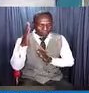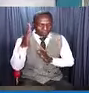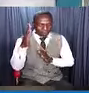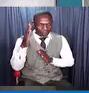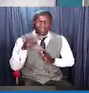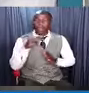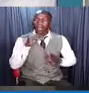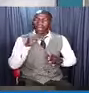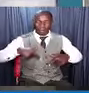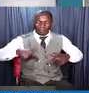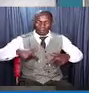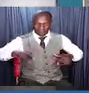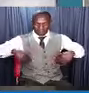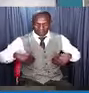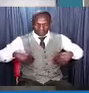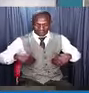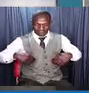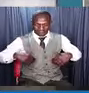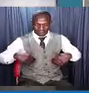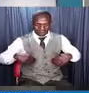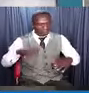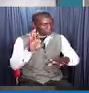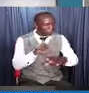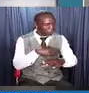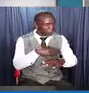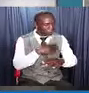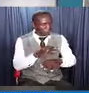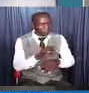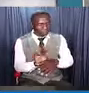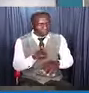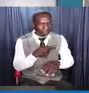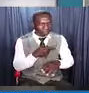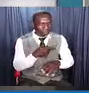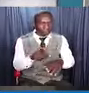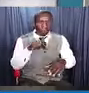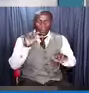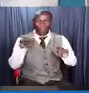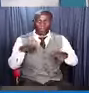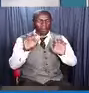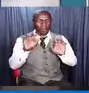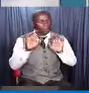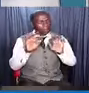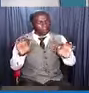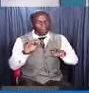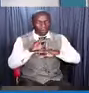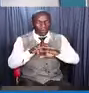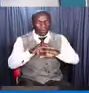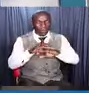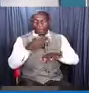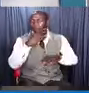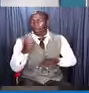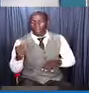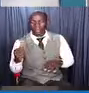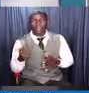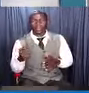Na changamuke. Let them be joyful. Aimbe zaburi. And sing songs. Lakini bado hawezi. But they are unable. Aite wazee wa kanisa. Let them